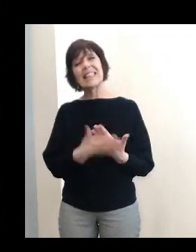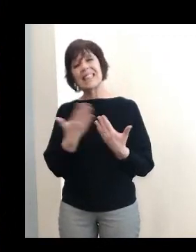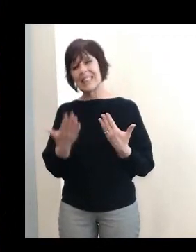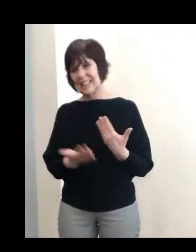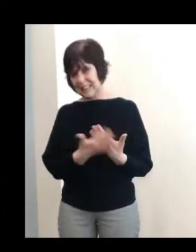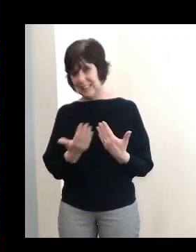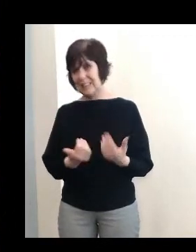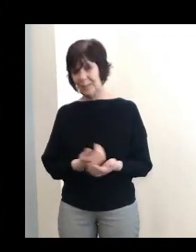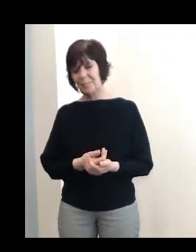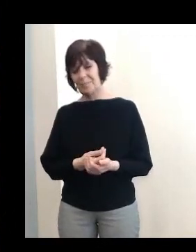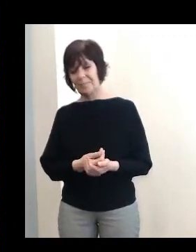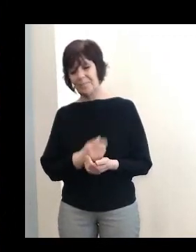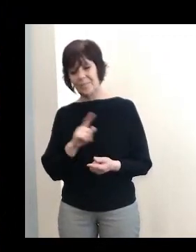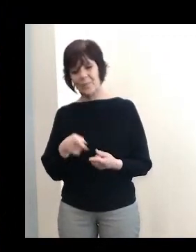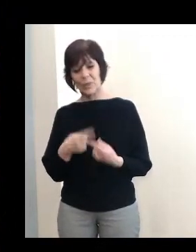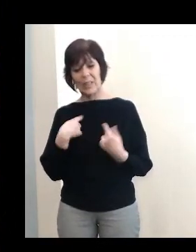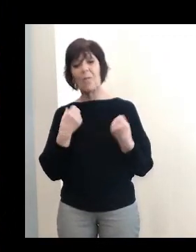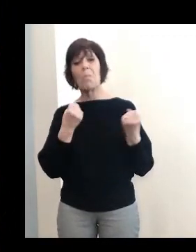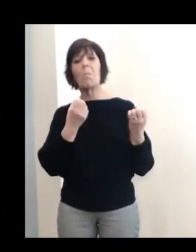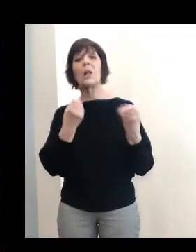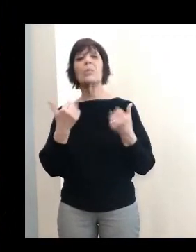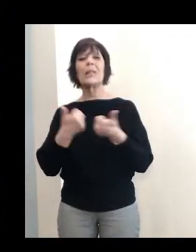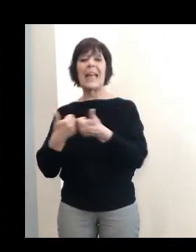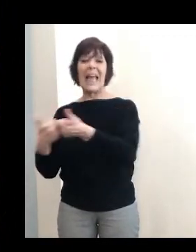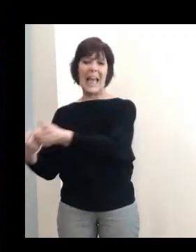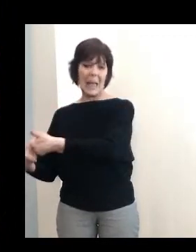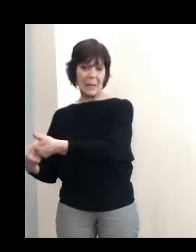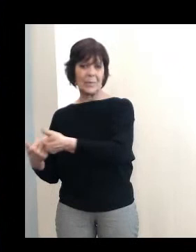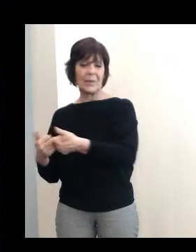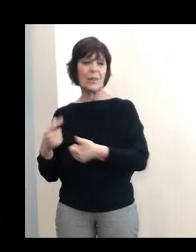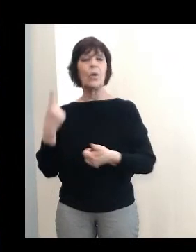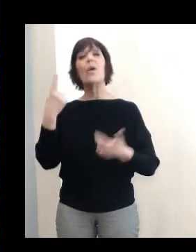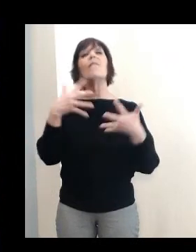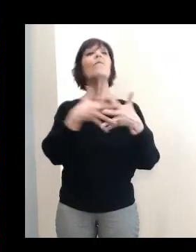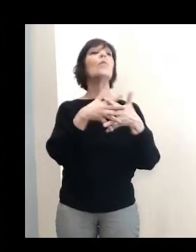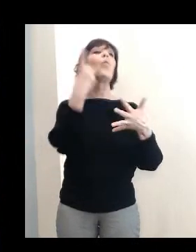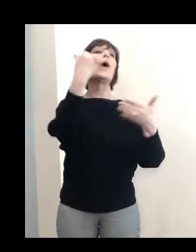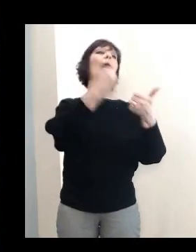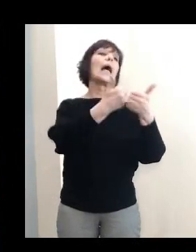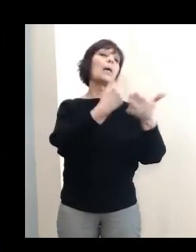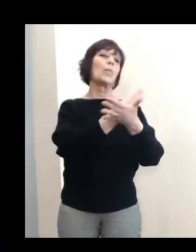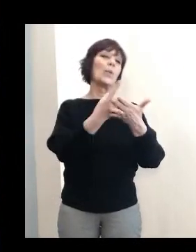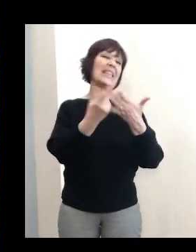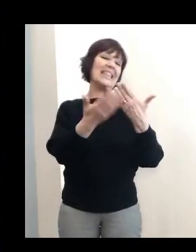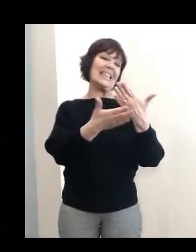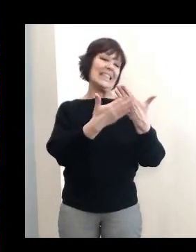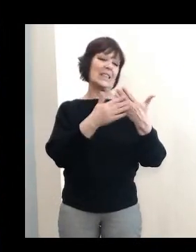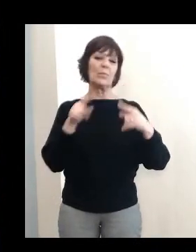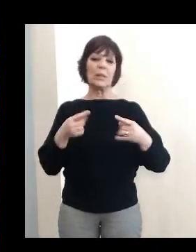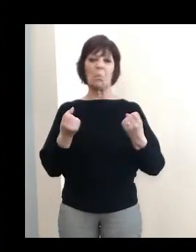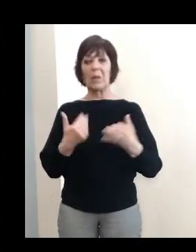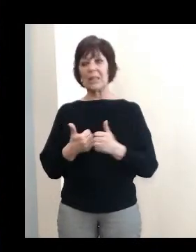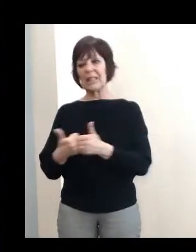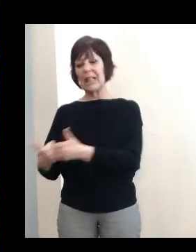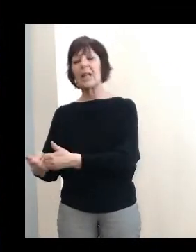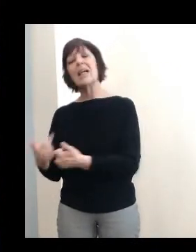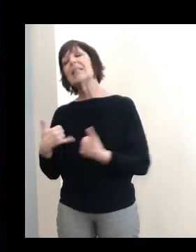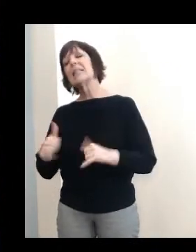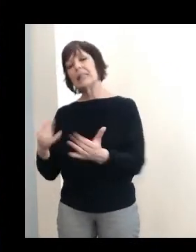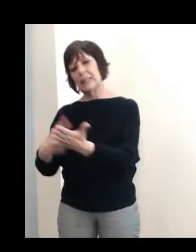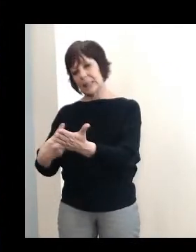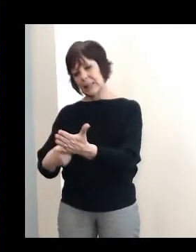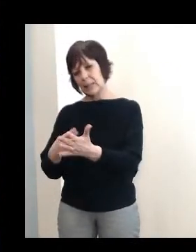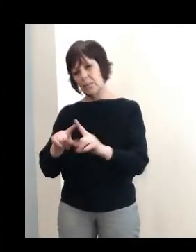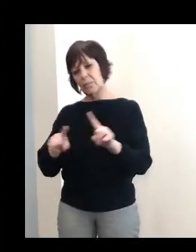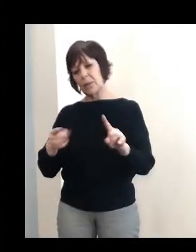attainable when you have multiple games per week than if you had the football game and you had one game per week. So those discussions are still ongoing, but I think it would